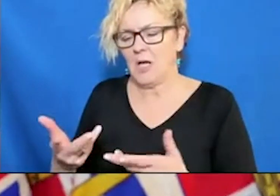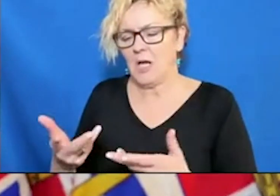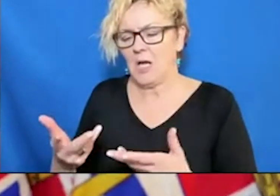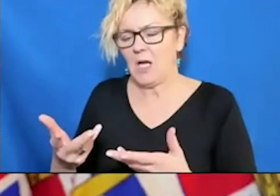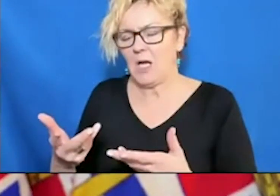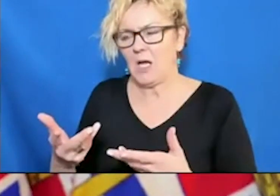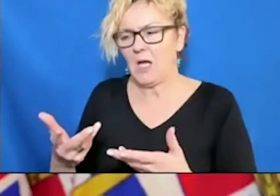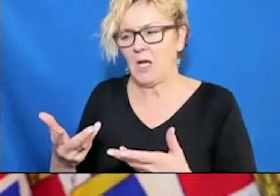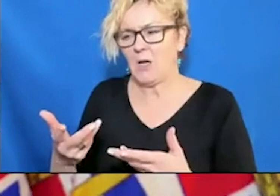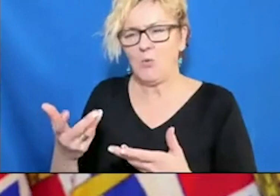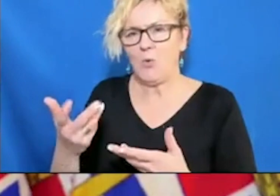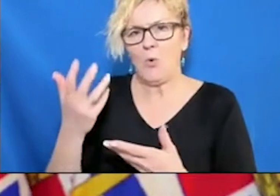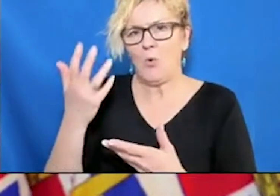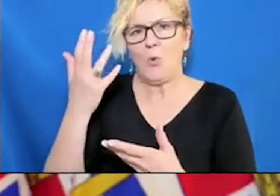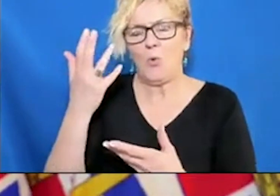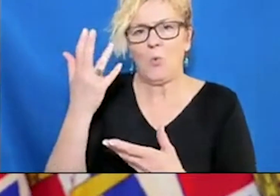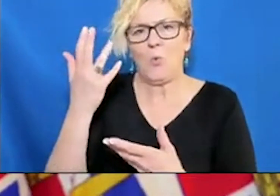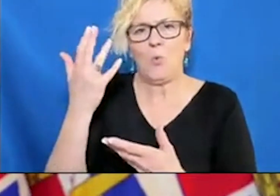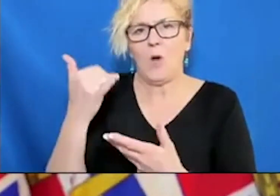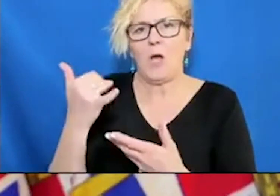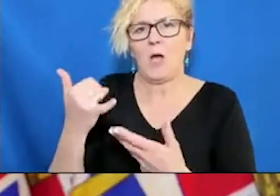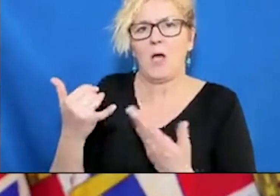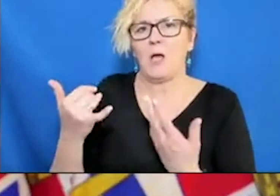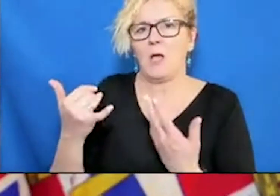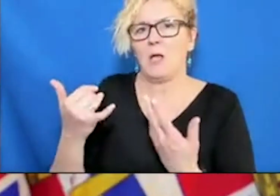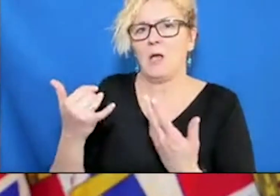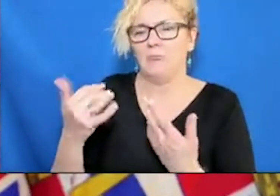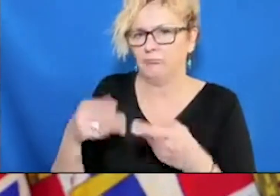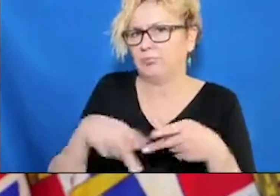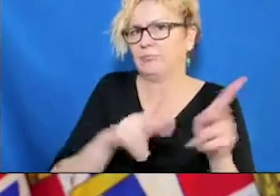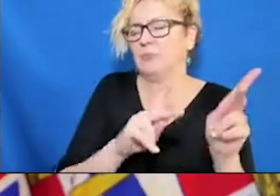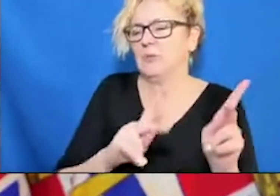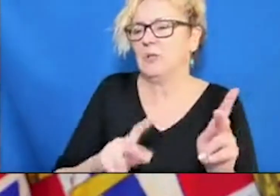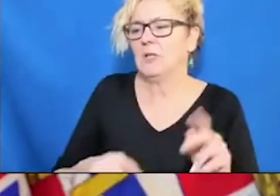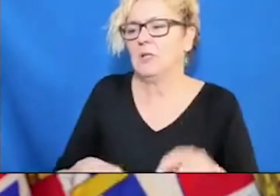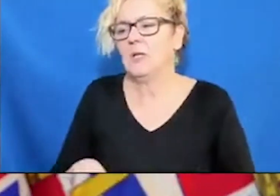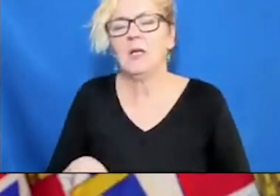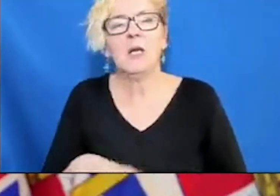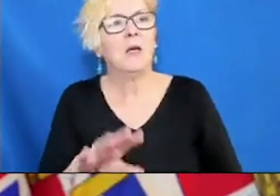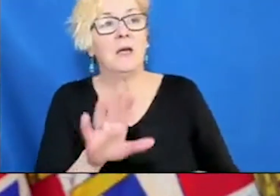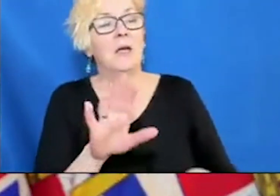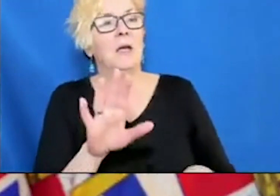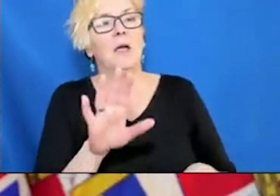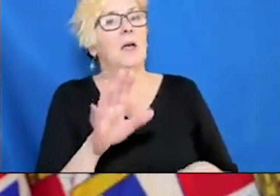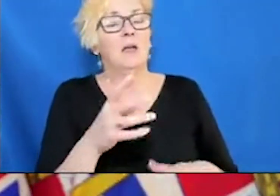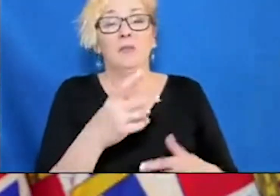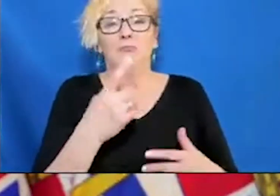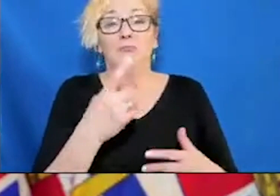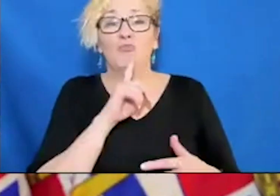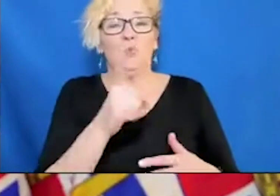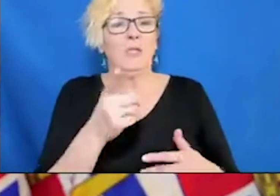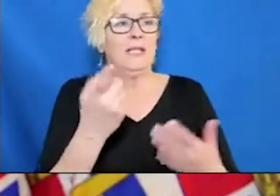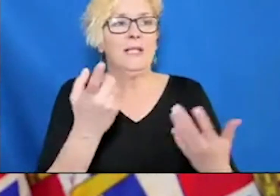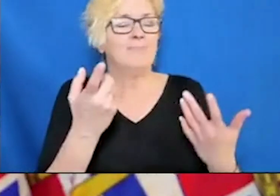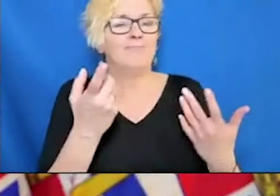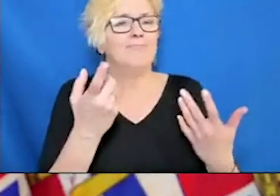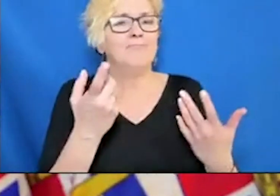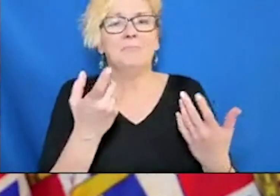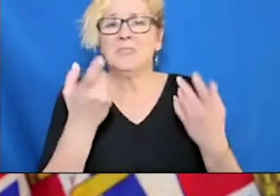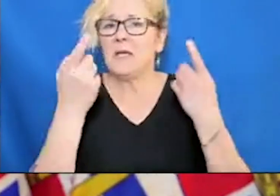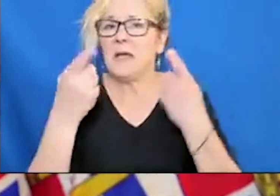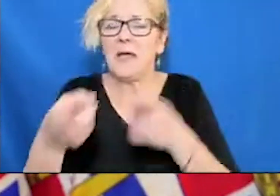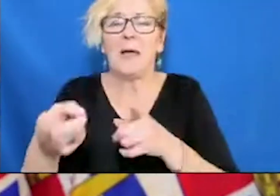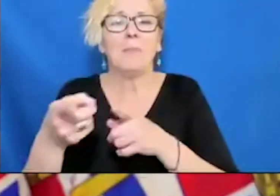Why would we stop something that moves people up? This is happening very rarely. Yes, it happens. Maybe somebody